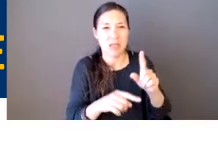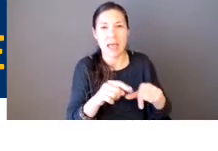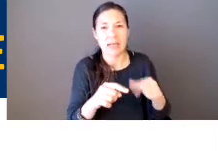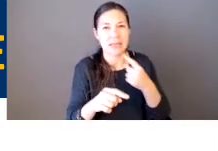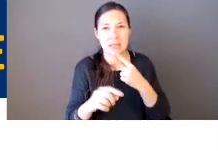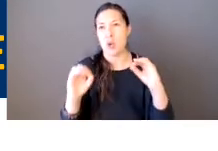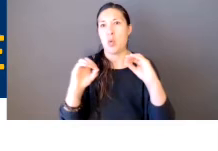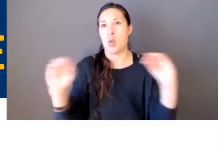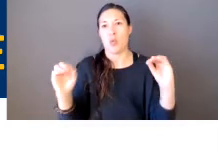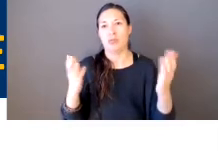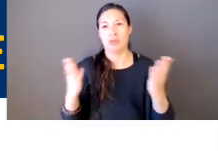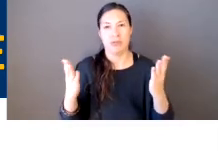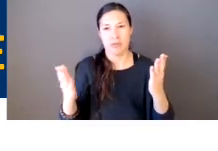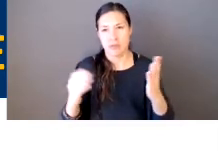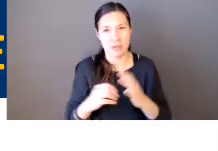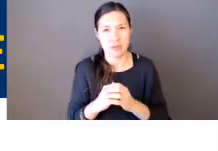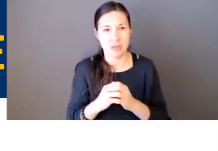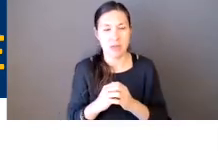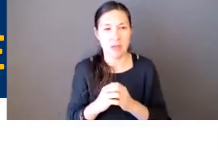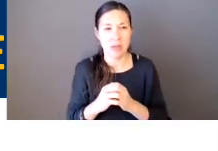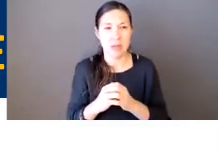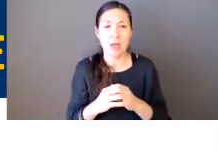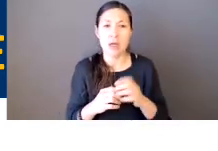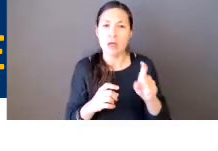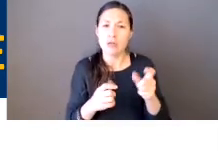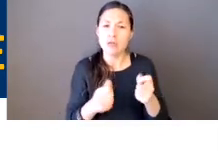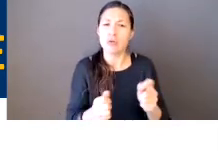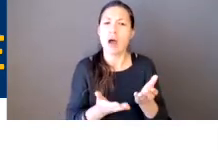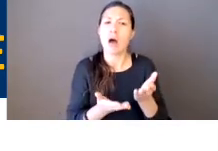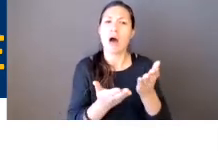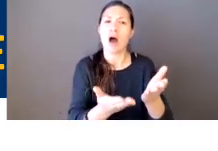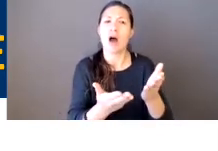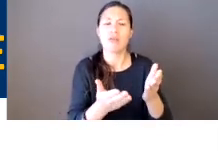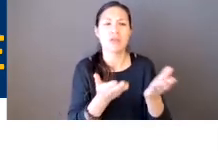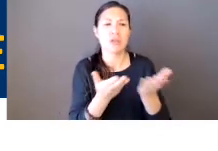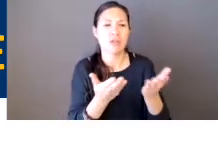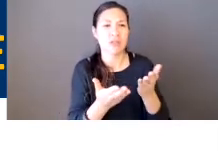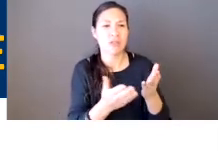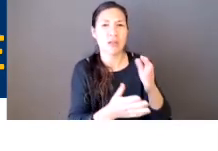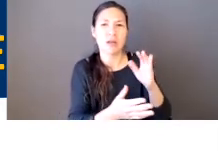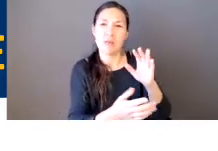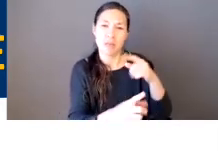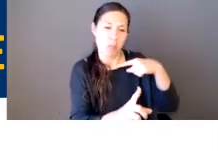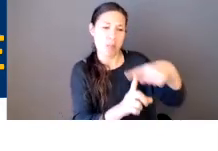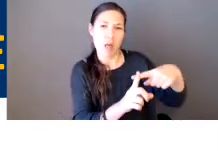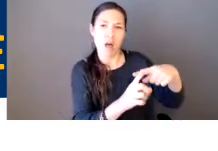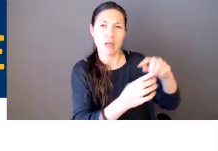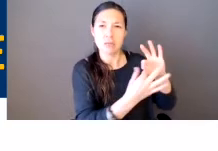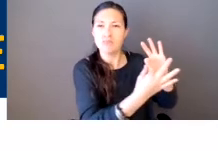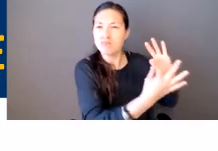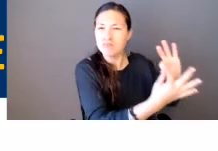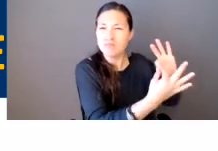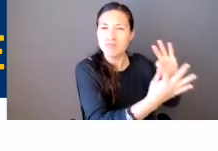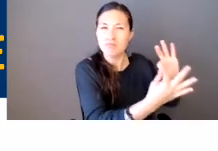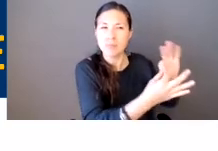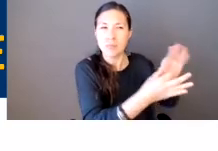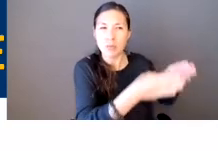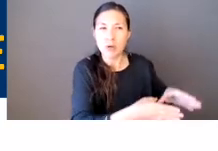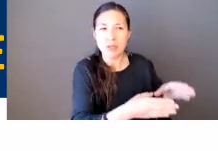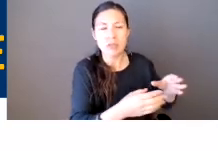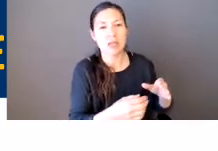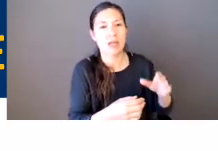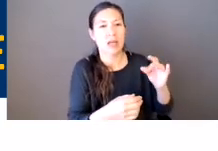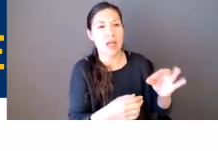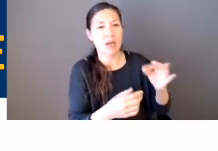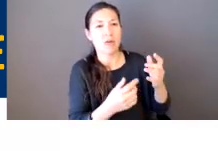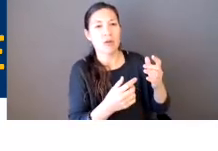that time to not just try and offer services, but to really build that rapport. If they got out of building rapport and having to run out